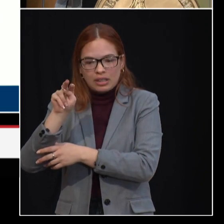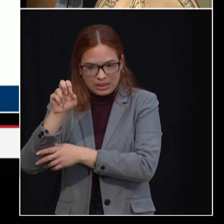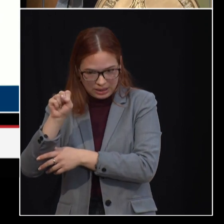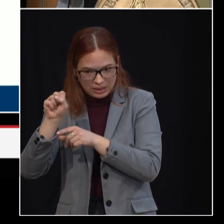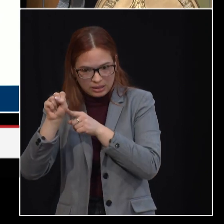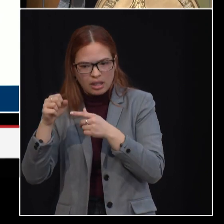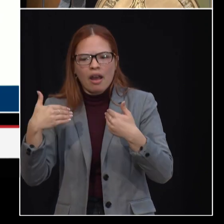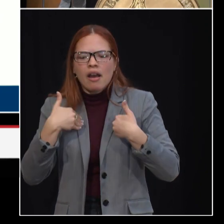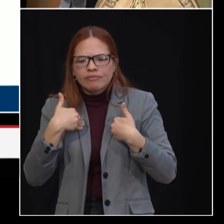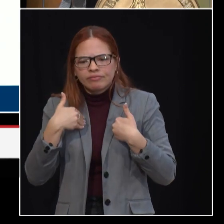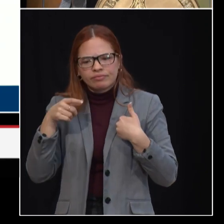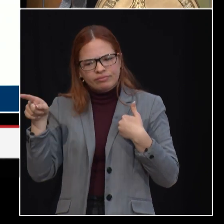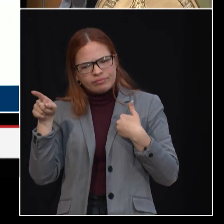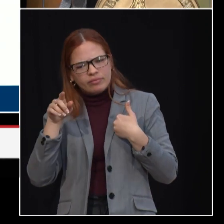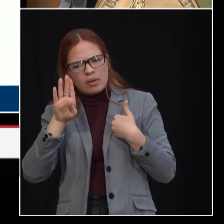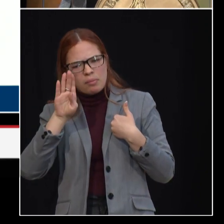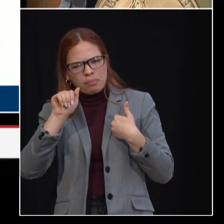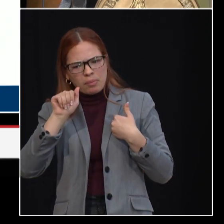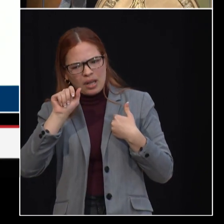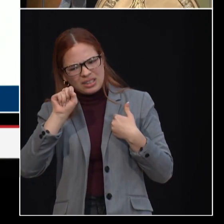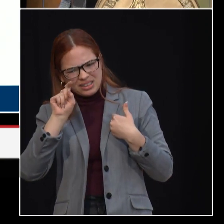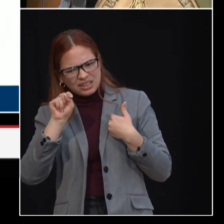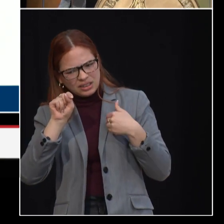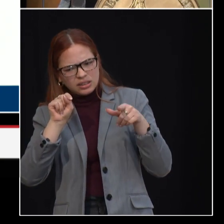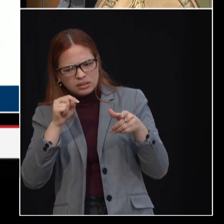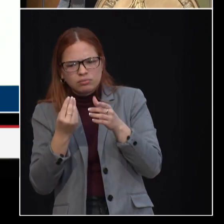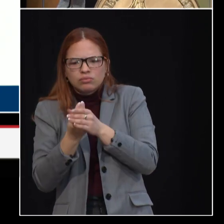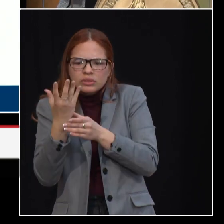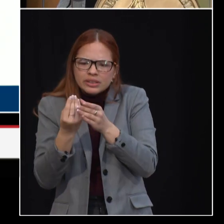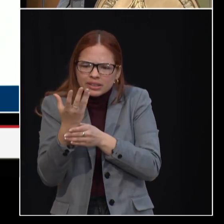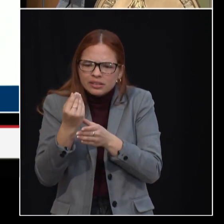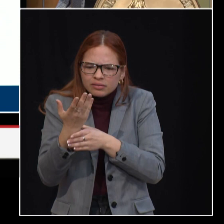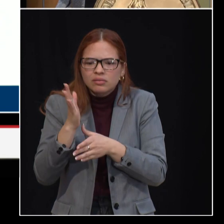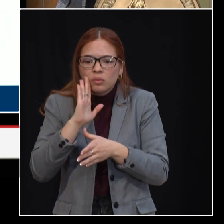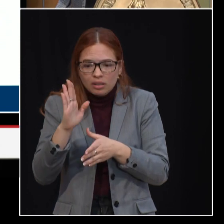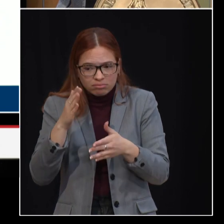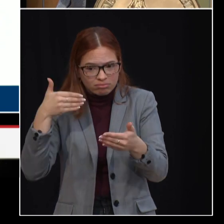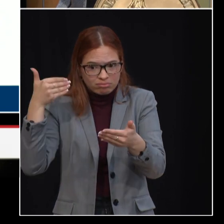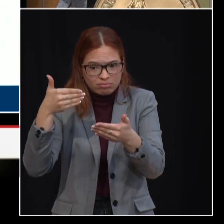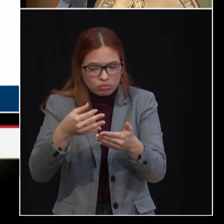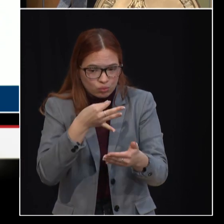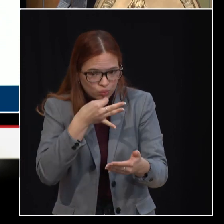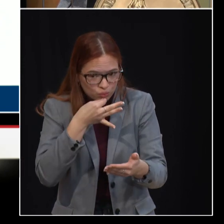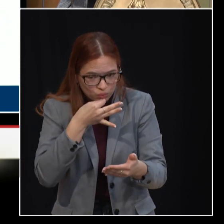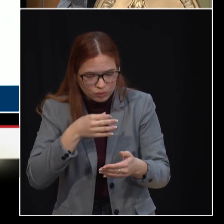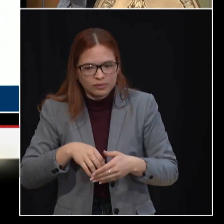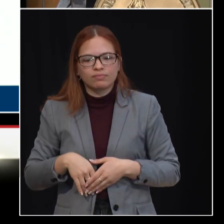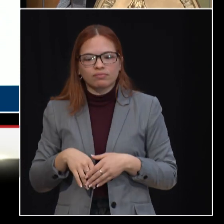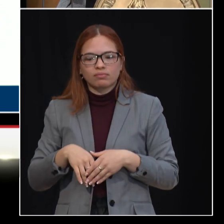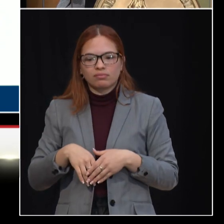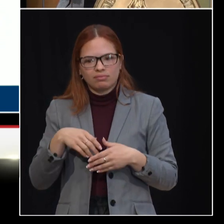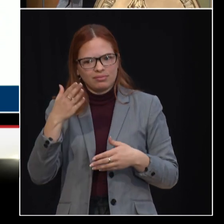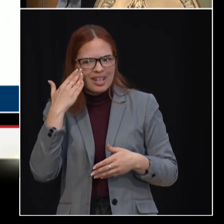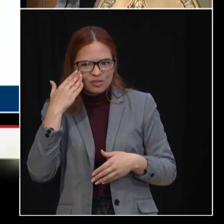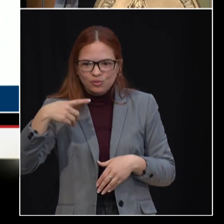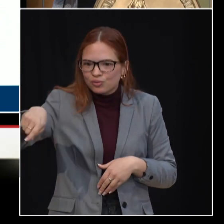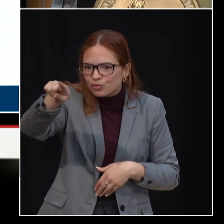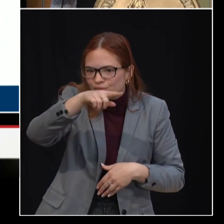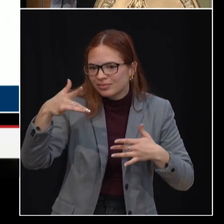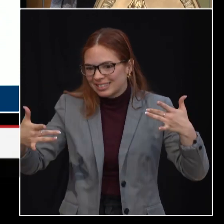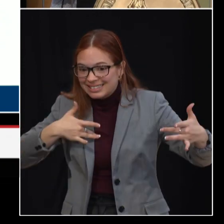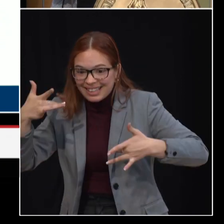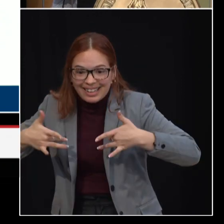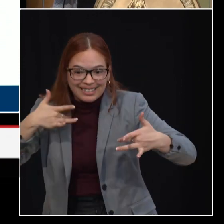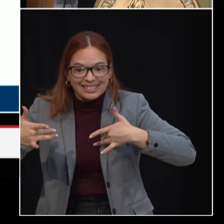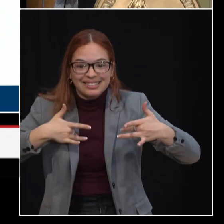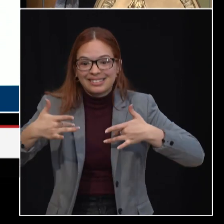Blast, which is a premier spring event taking place. And I know you all will be excited about this. We have Marvel